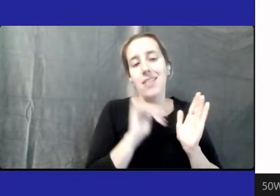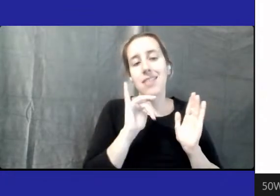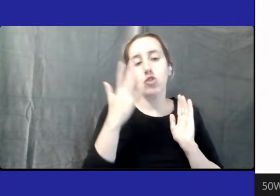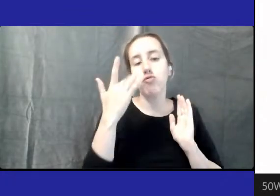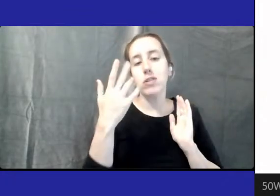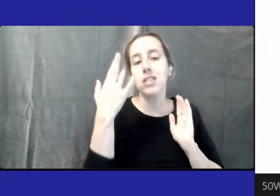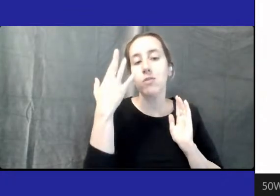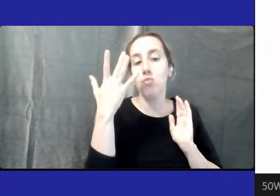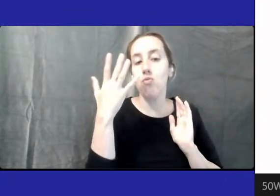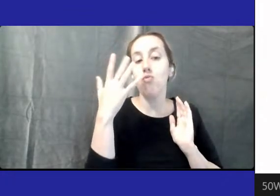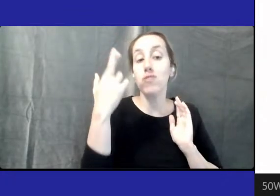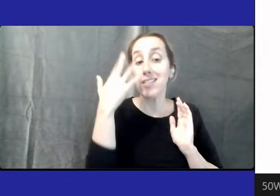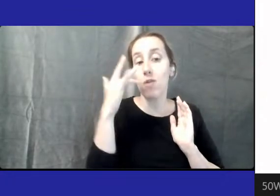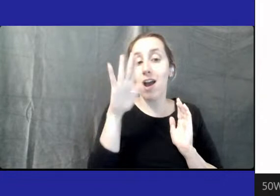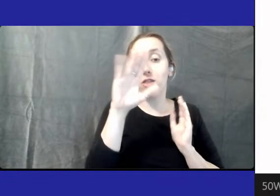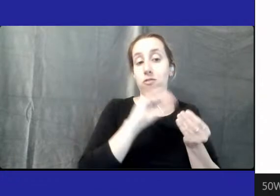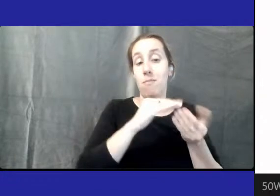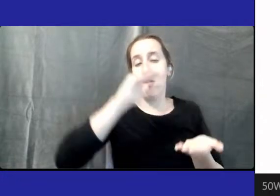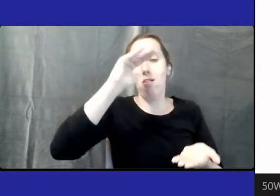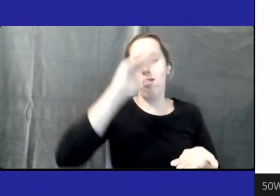Medicaid. Next slide, please.